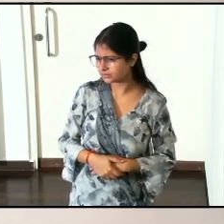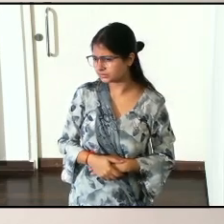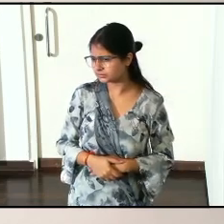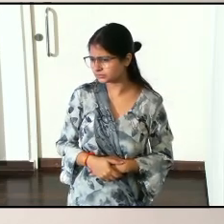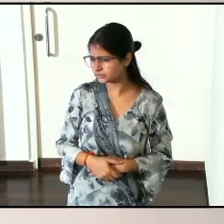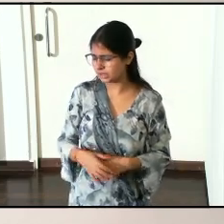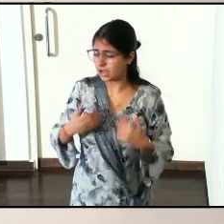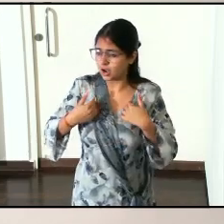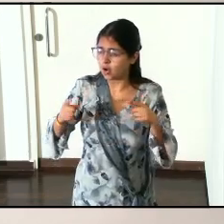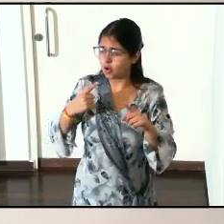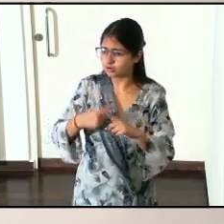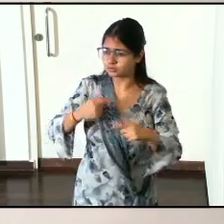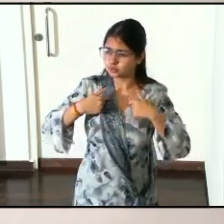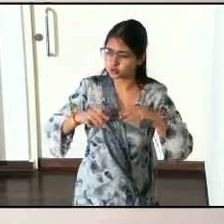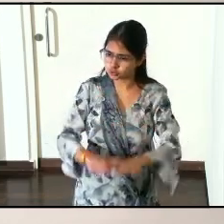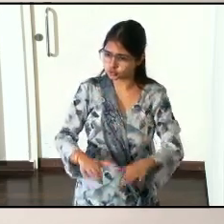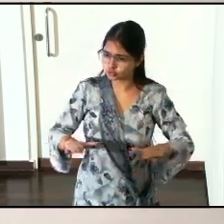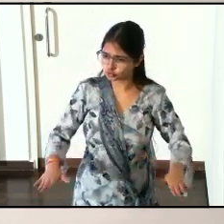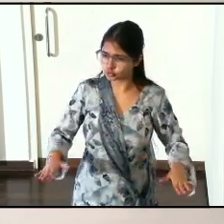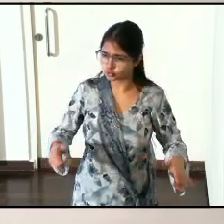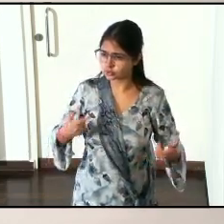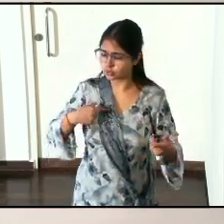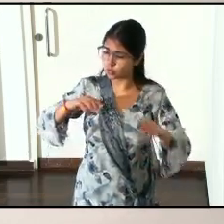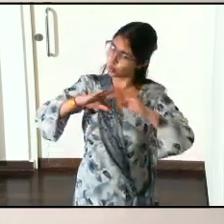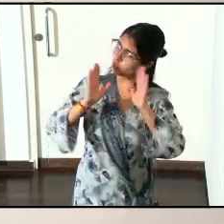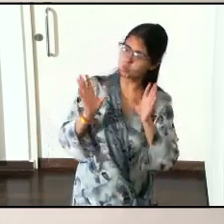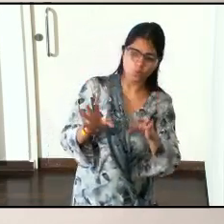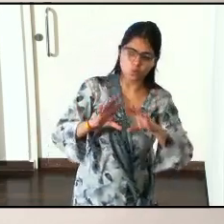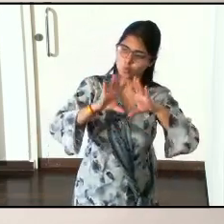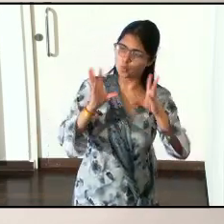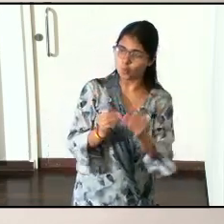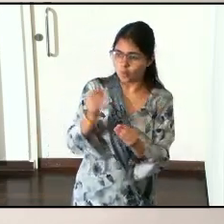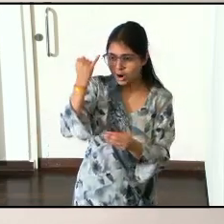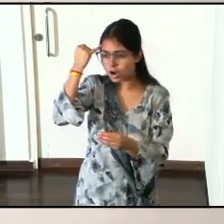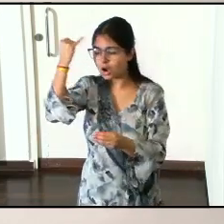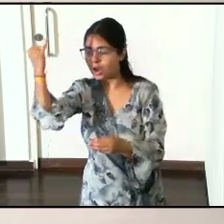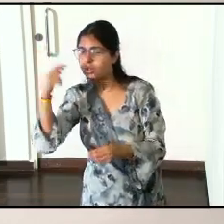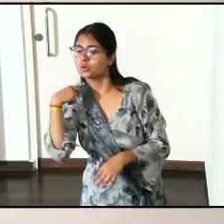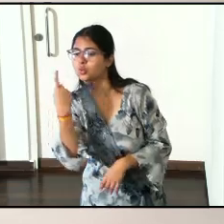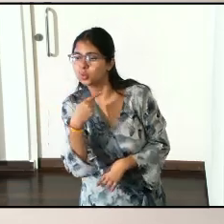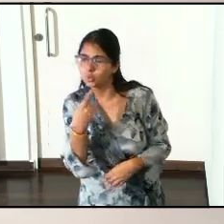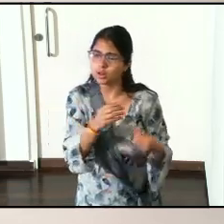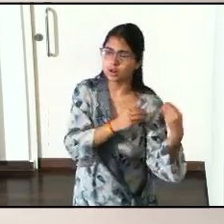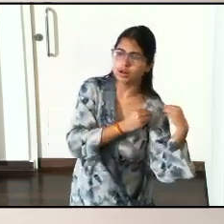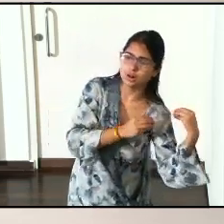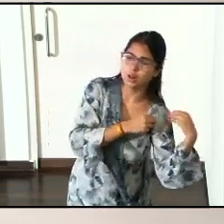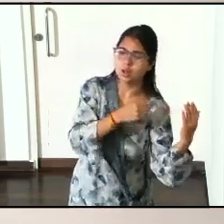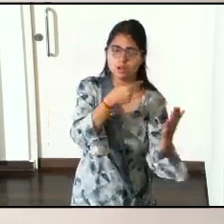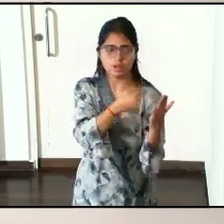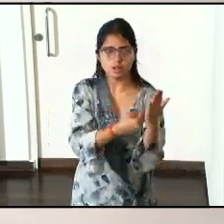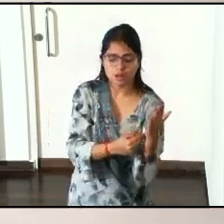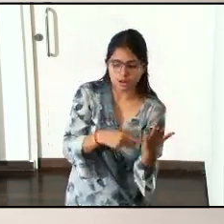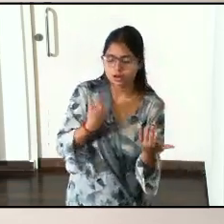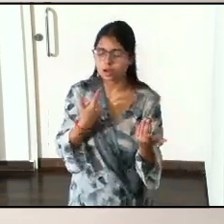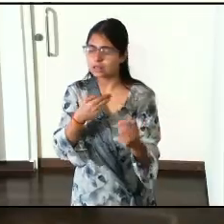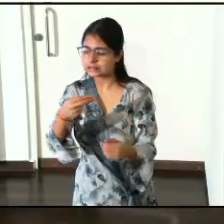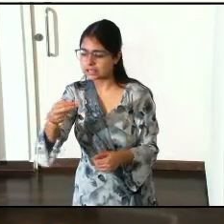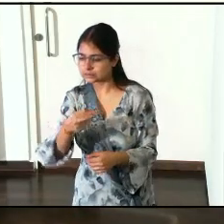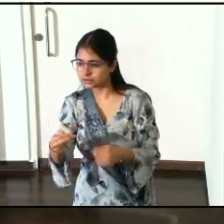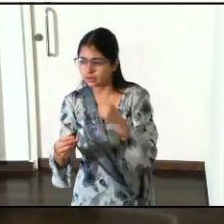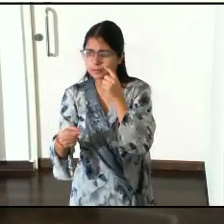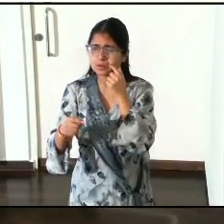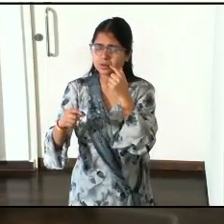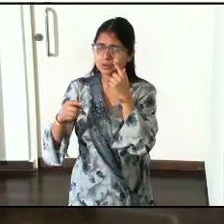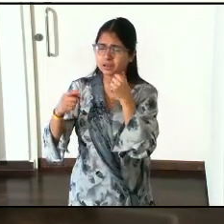as students, I think this whole idea of credibility and, bibliographies and references and so on, sometimes